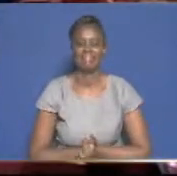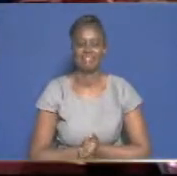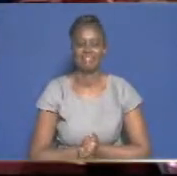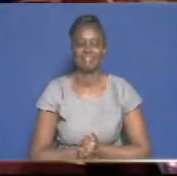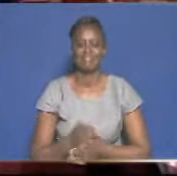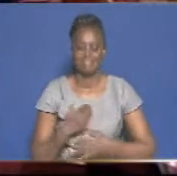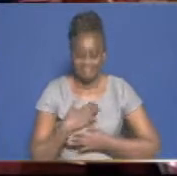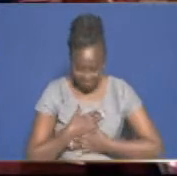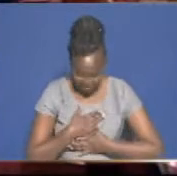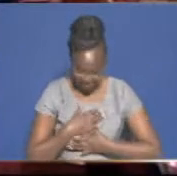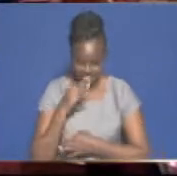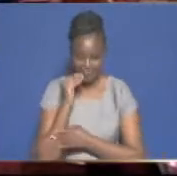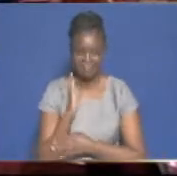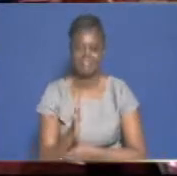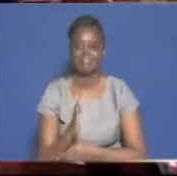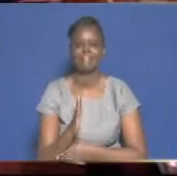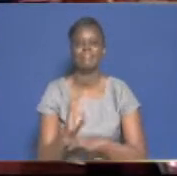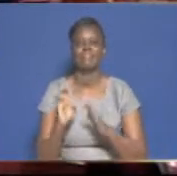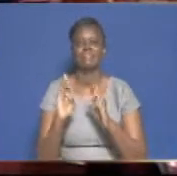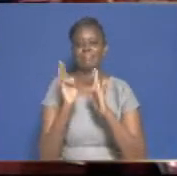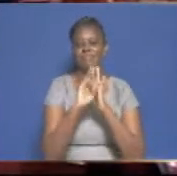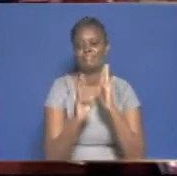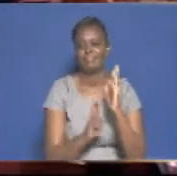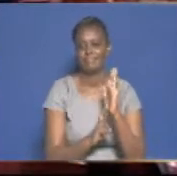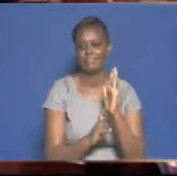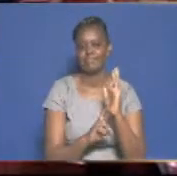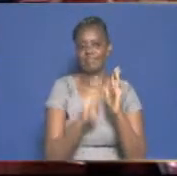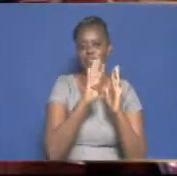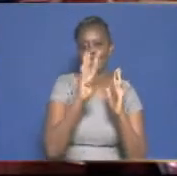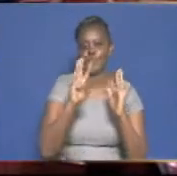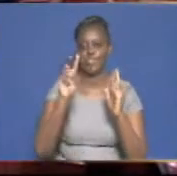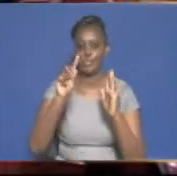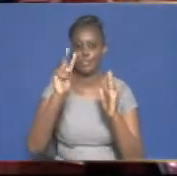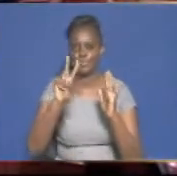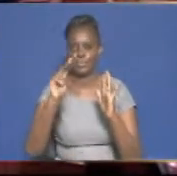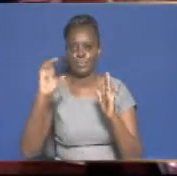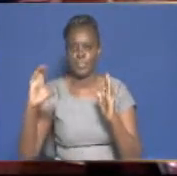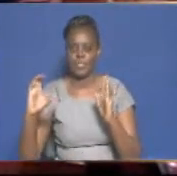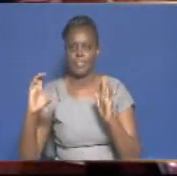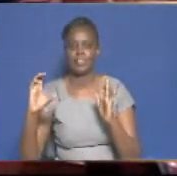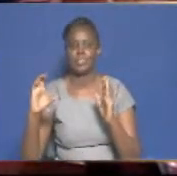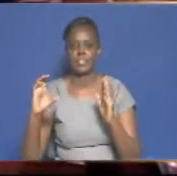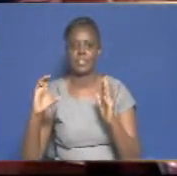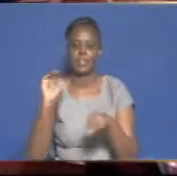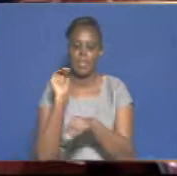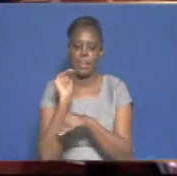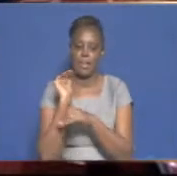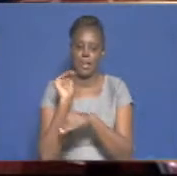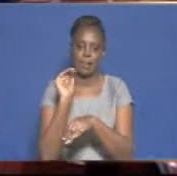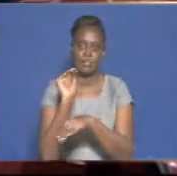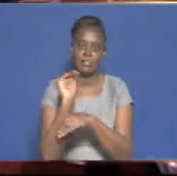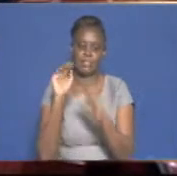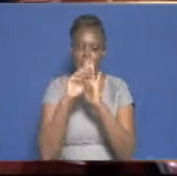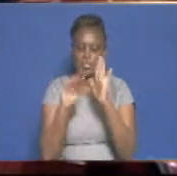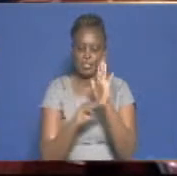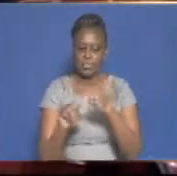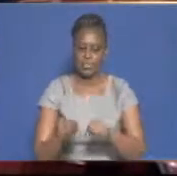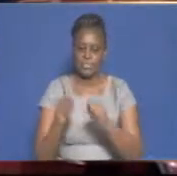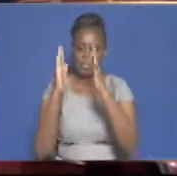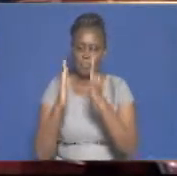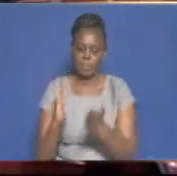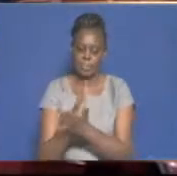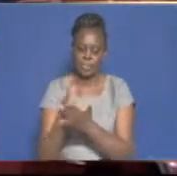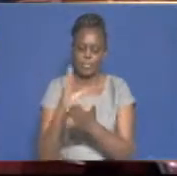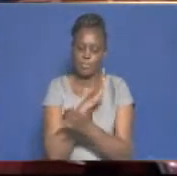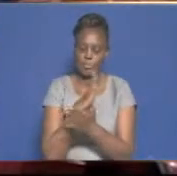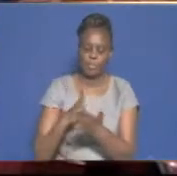Honorable Speaker, pursuant to the provisions of Standing Order 44.2C, I seek to request a statement from the chairperson of the